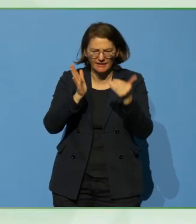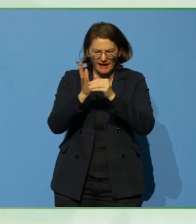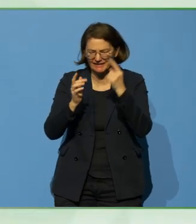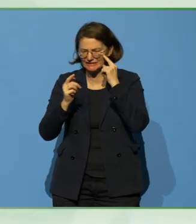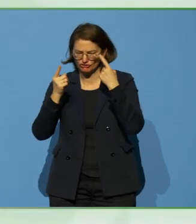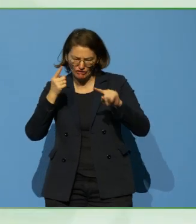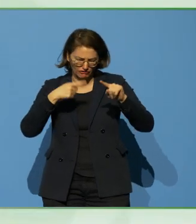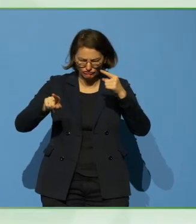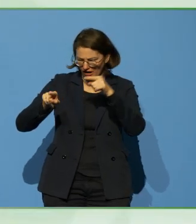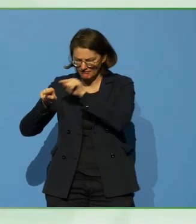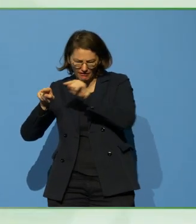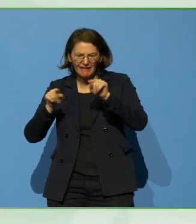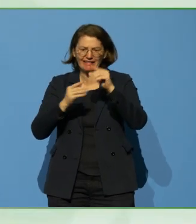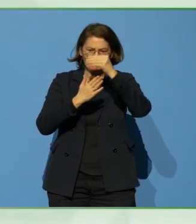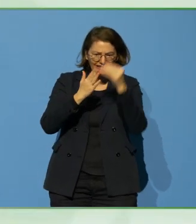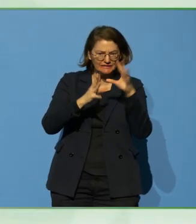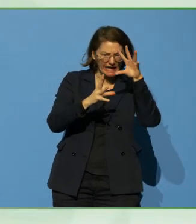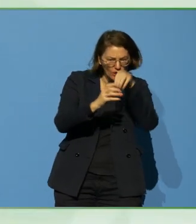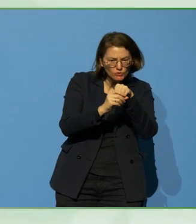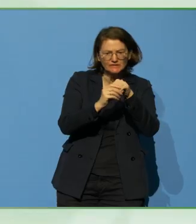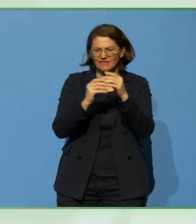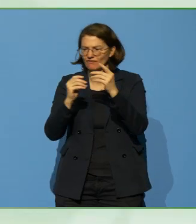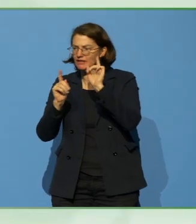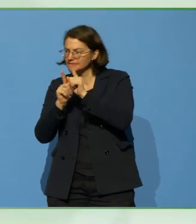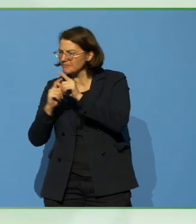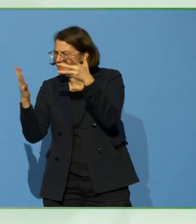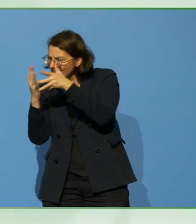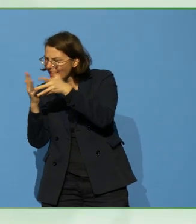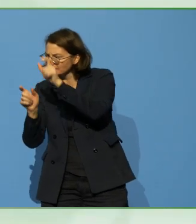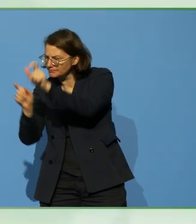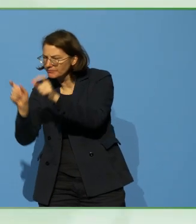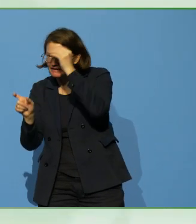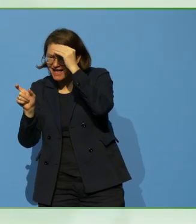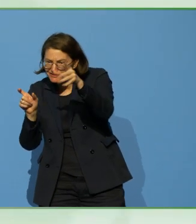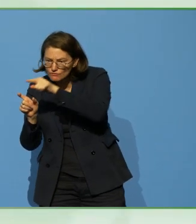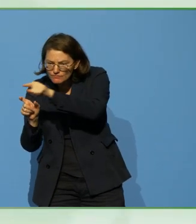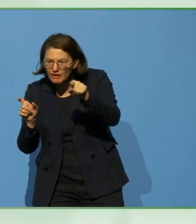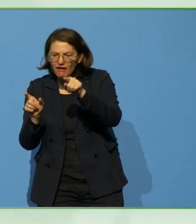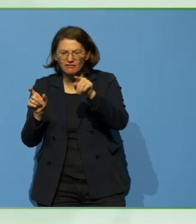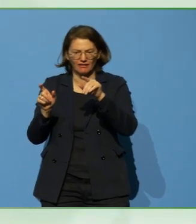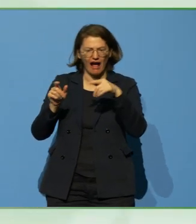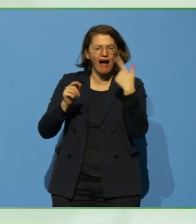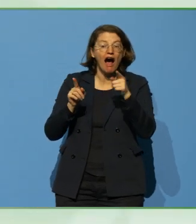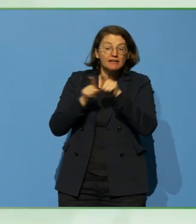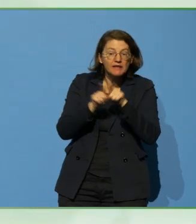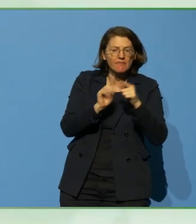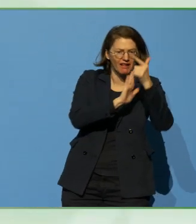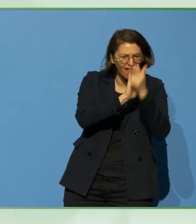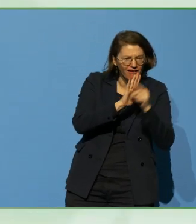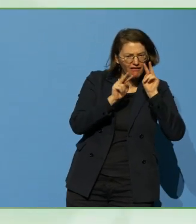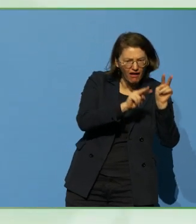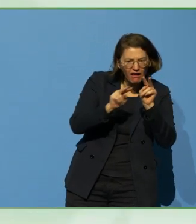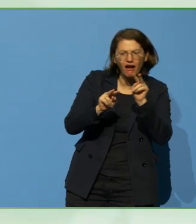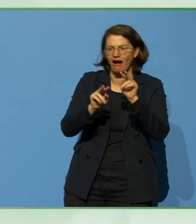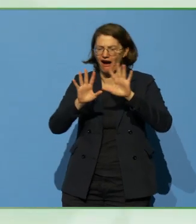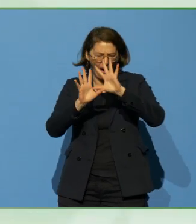also not letting that stop the technical build, which is so crucial, getting something like this off the ground of the scale and the size that you want